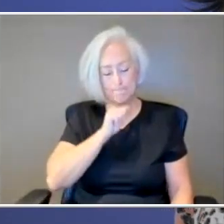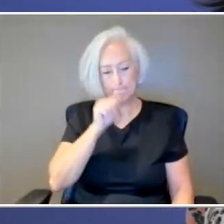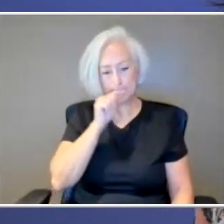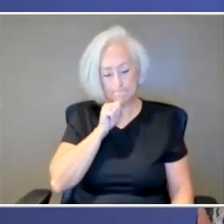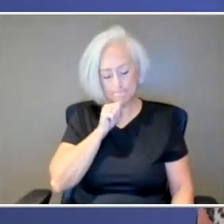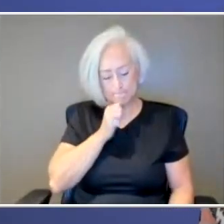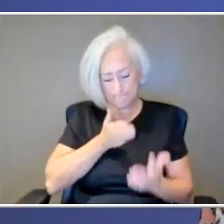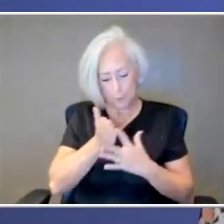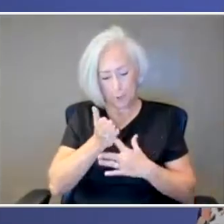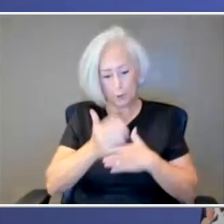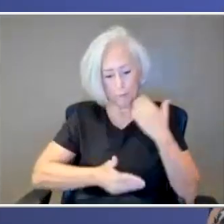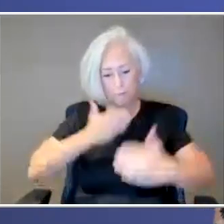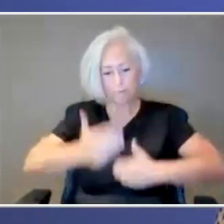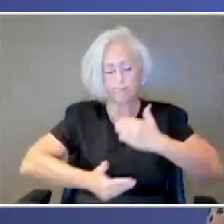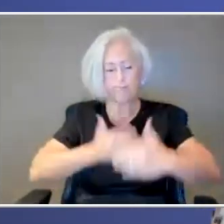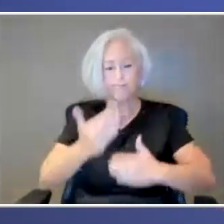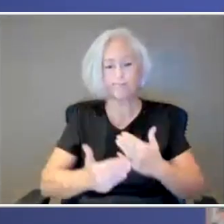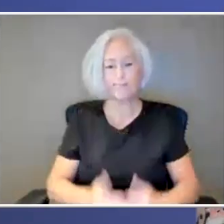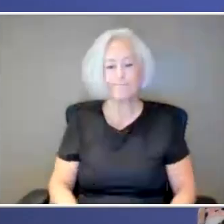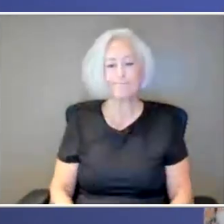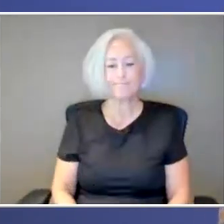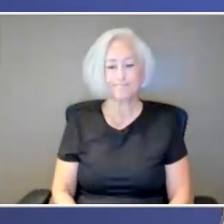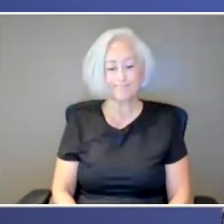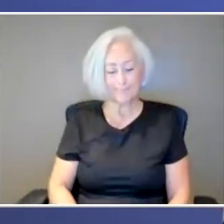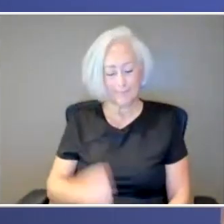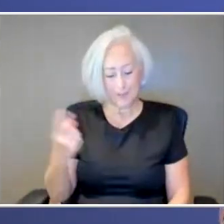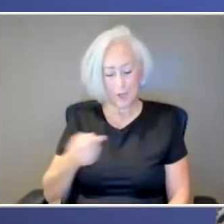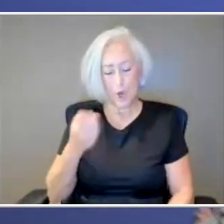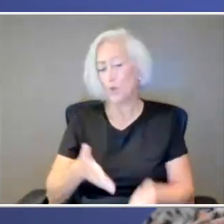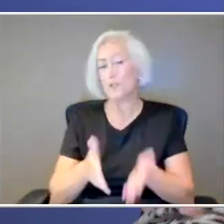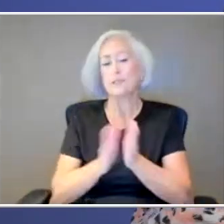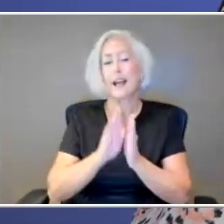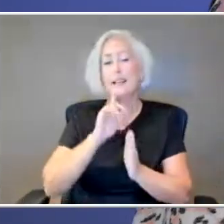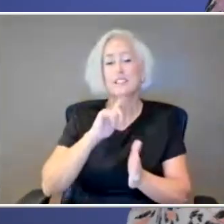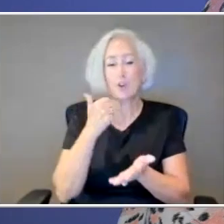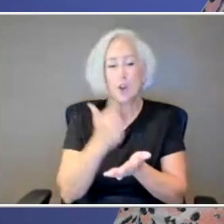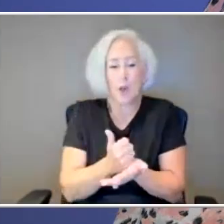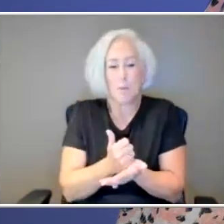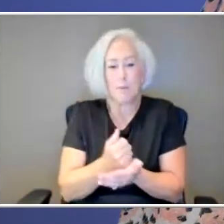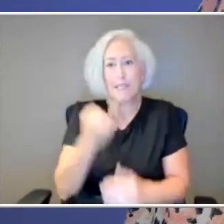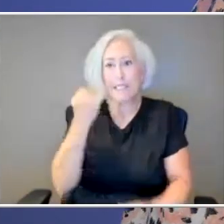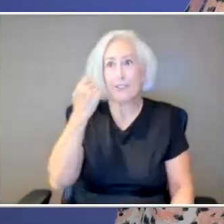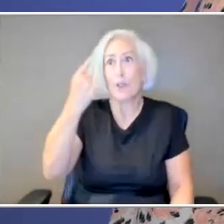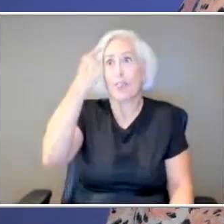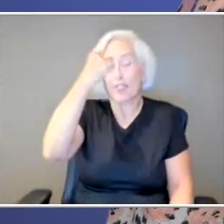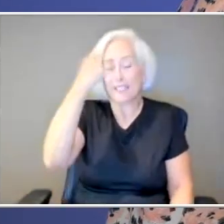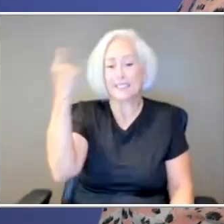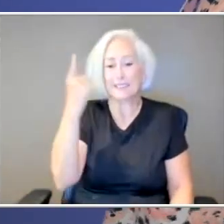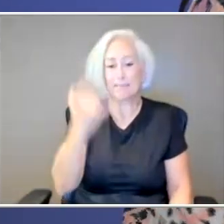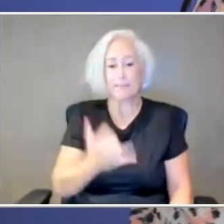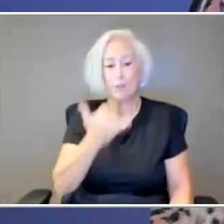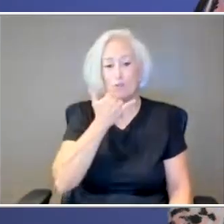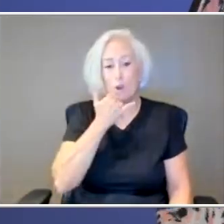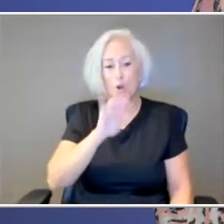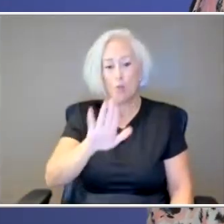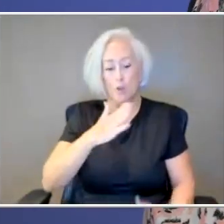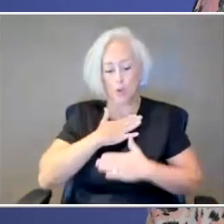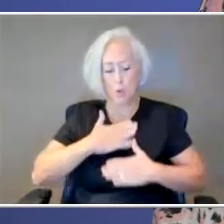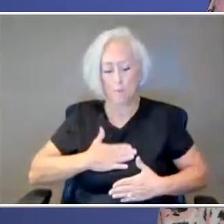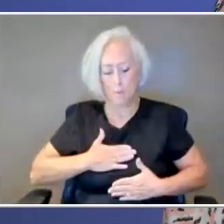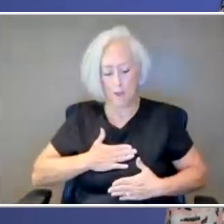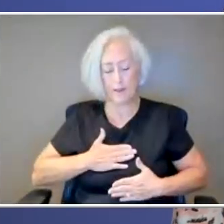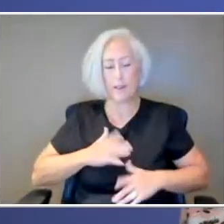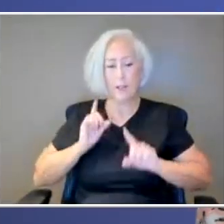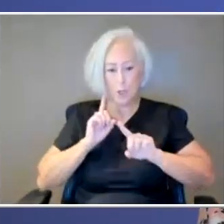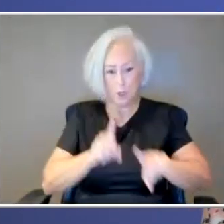just, always ask for help, and just, if you think there's something wrong with your body, go to your